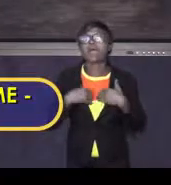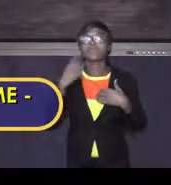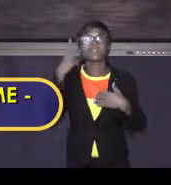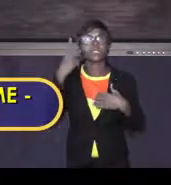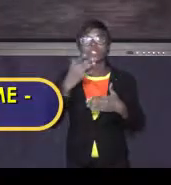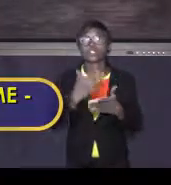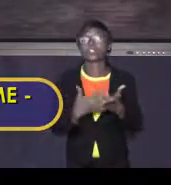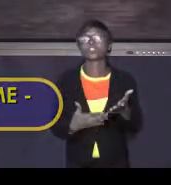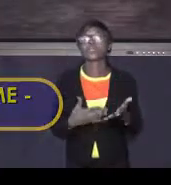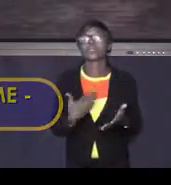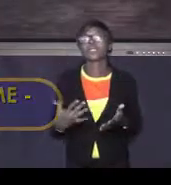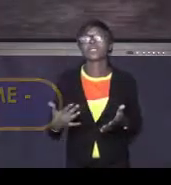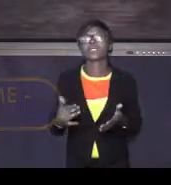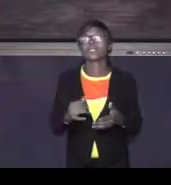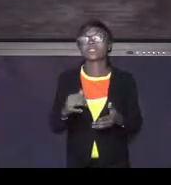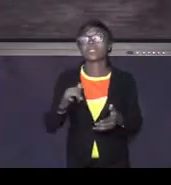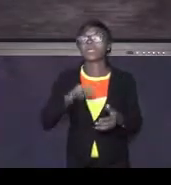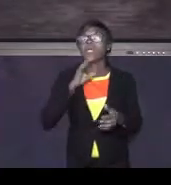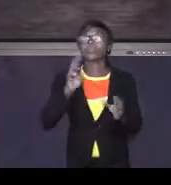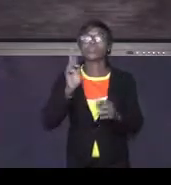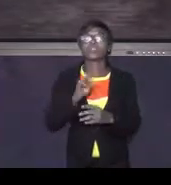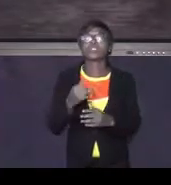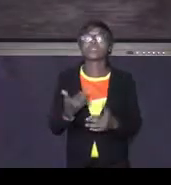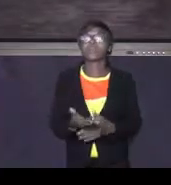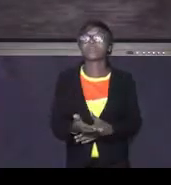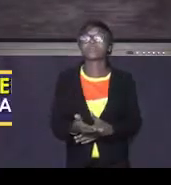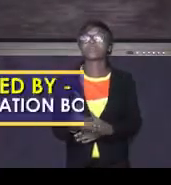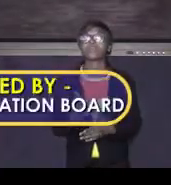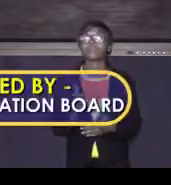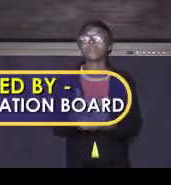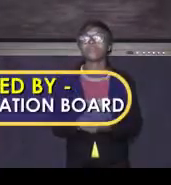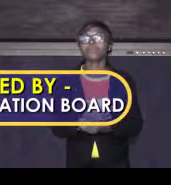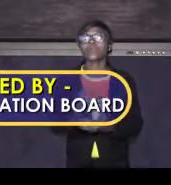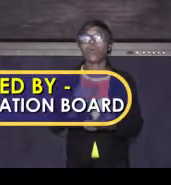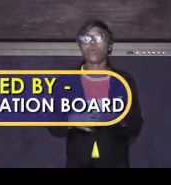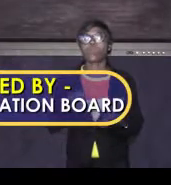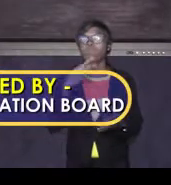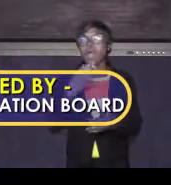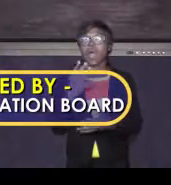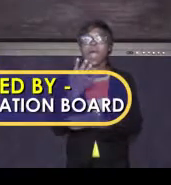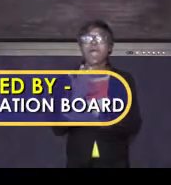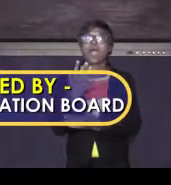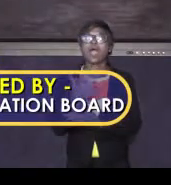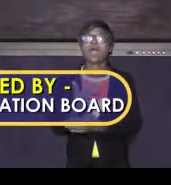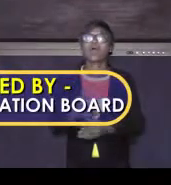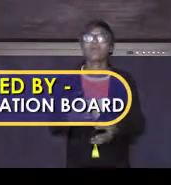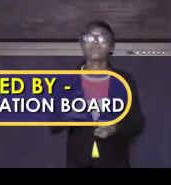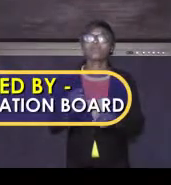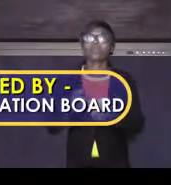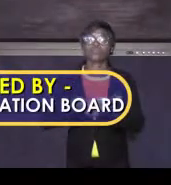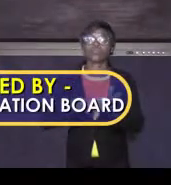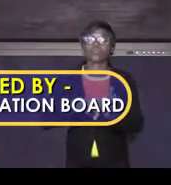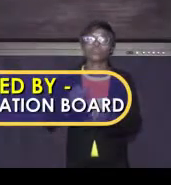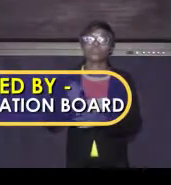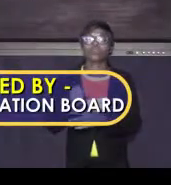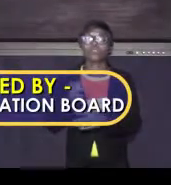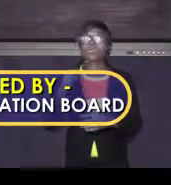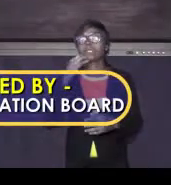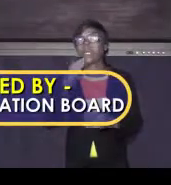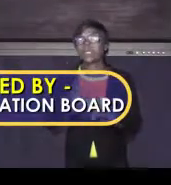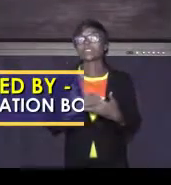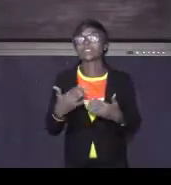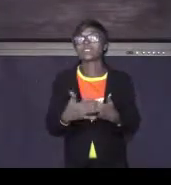shops. So in today's lesson, we'll look at those hand tools. What are hand tools? Hand tools are